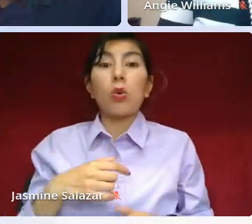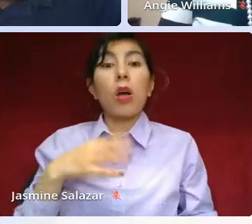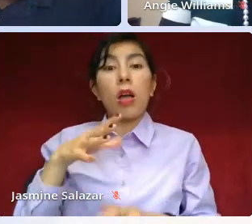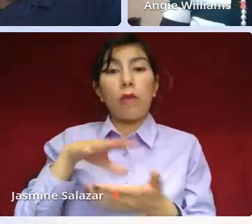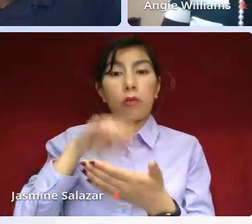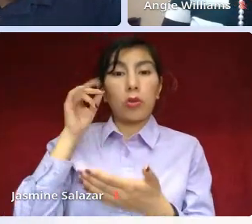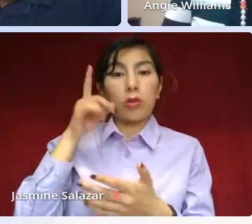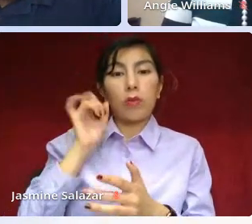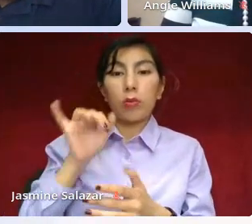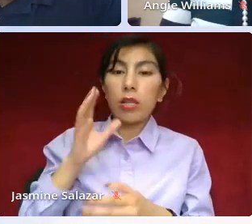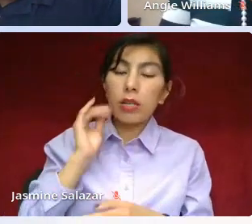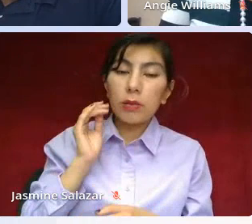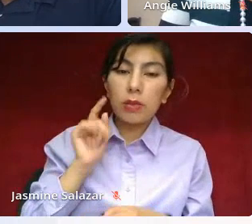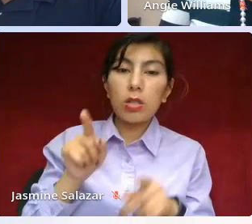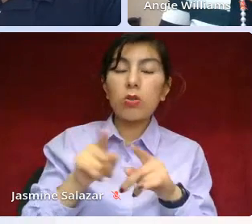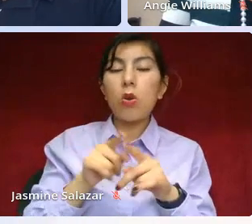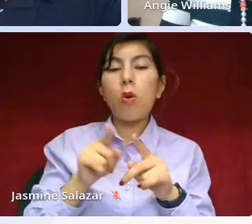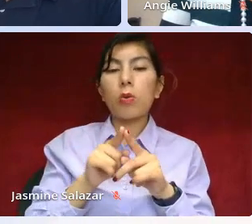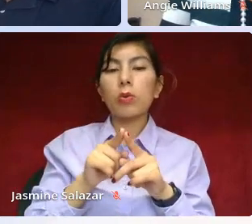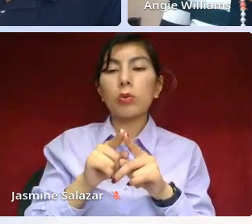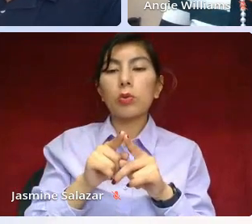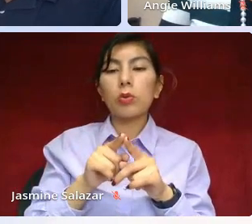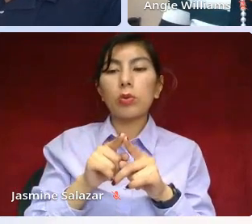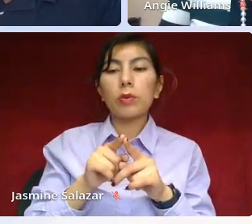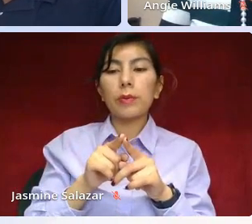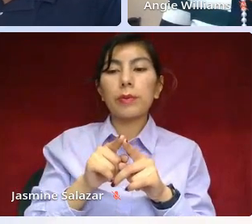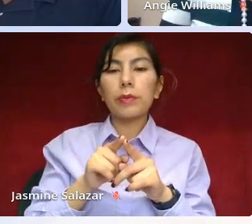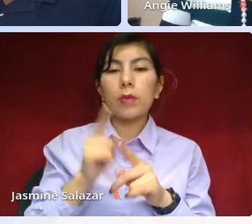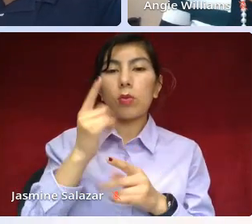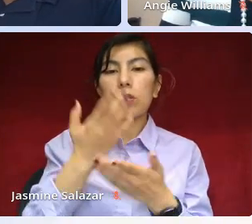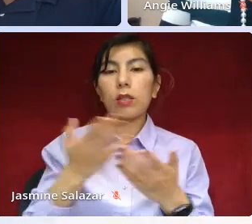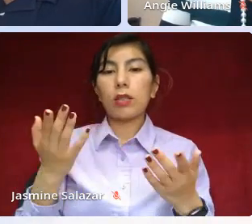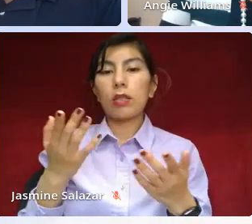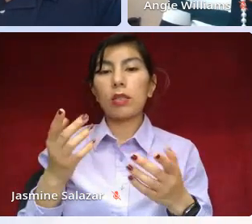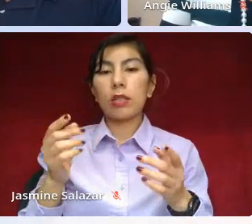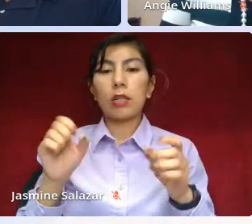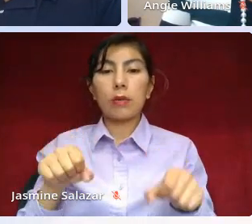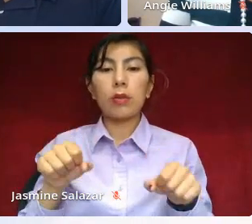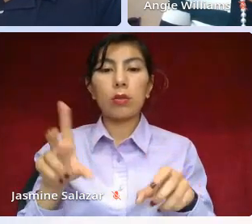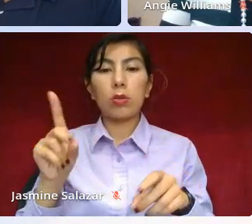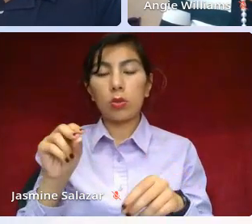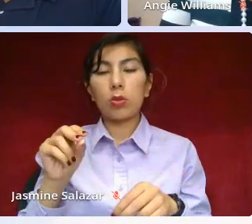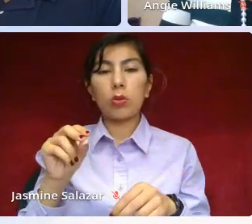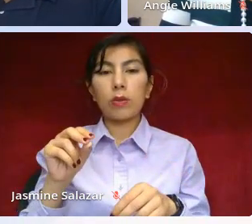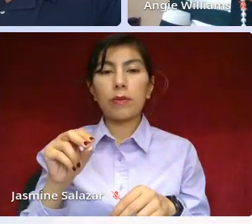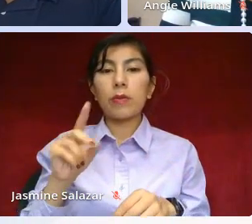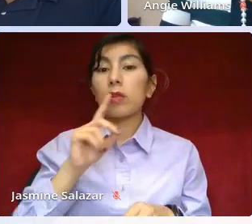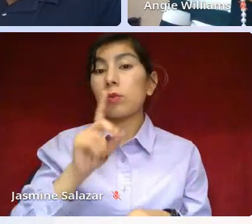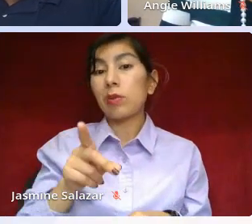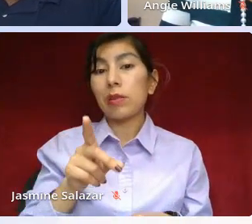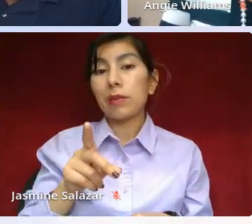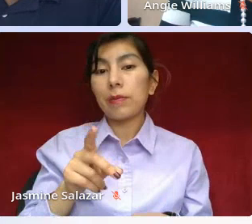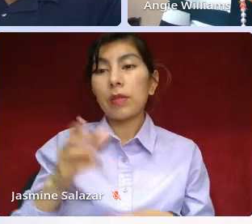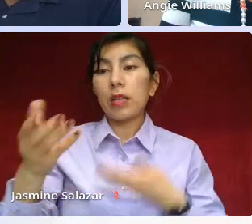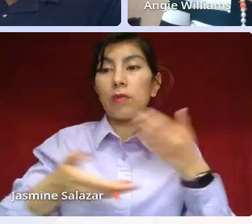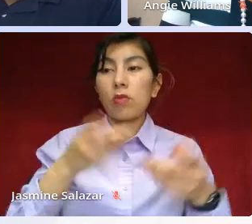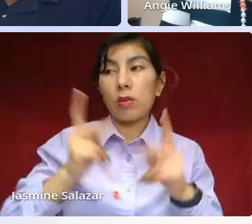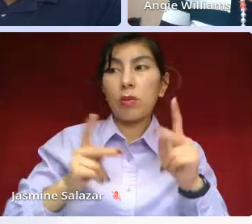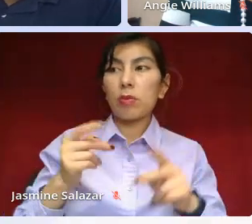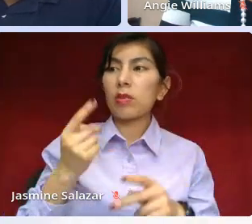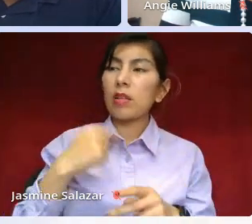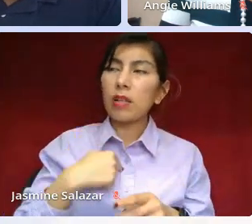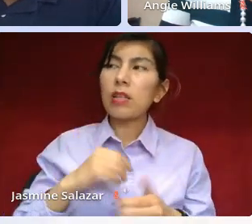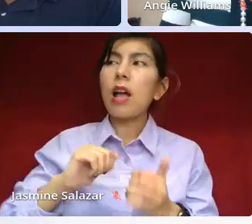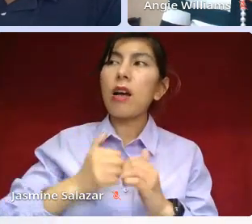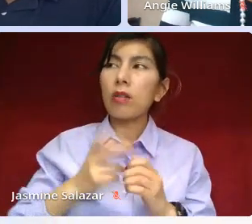we've also one thing that we've also been able to do is really invite people to tell us how do they want